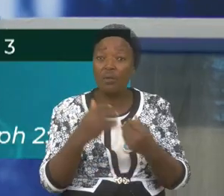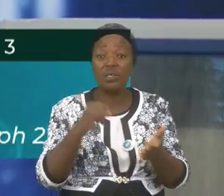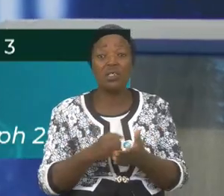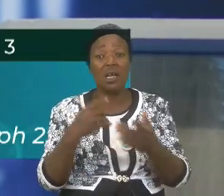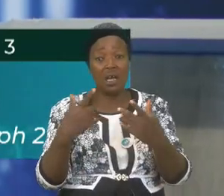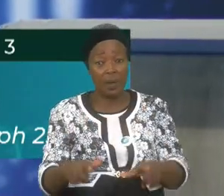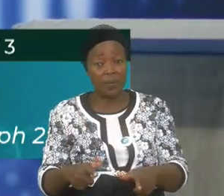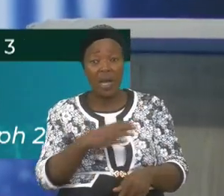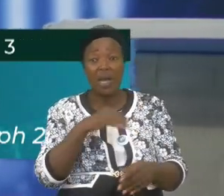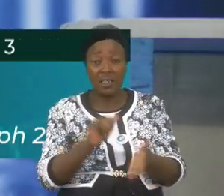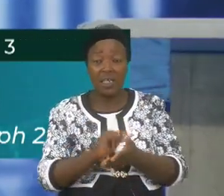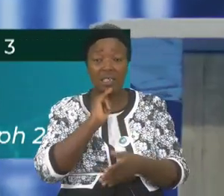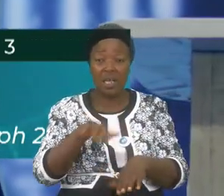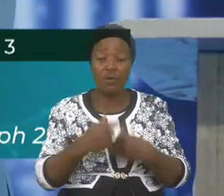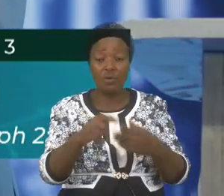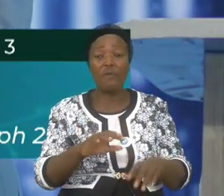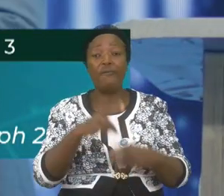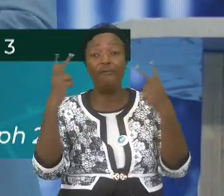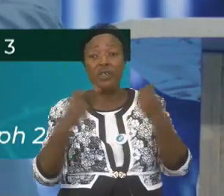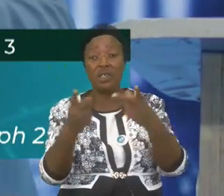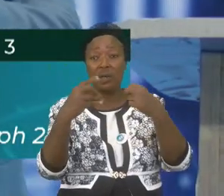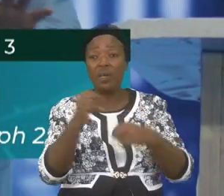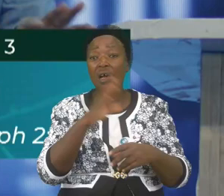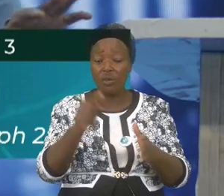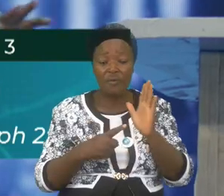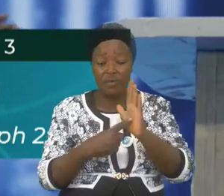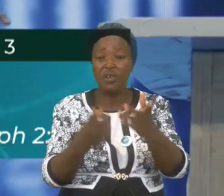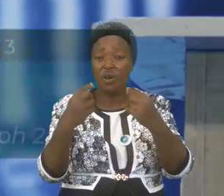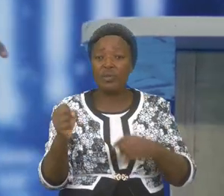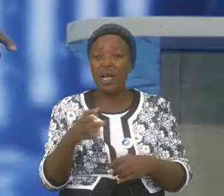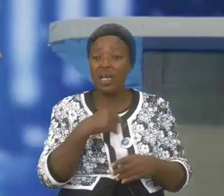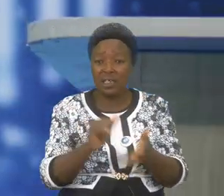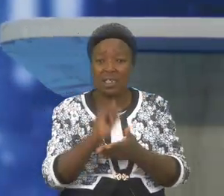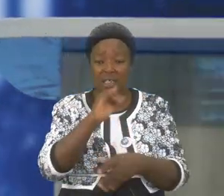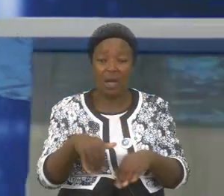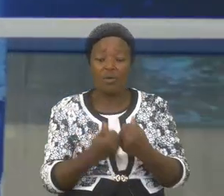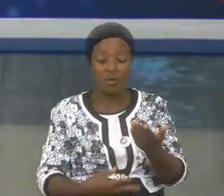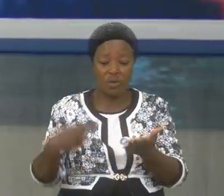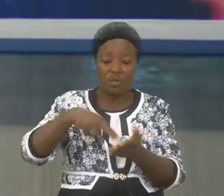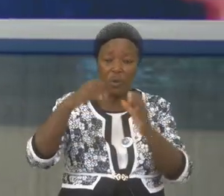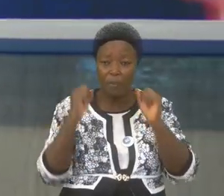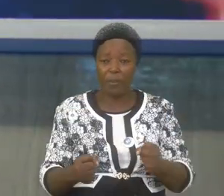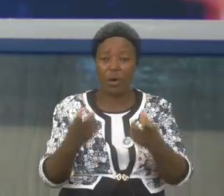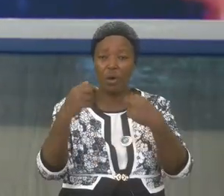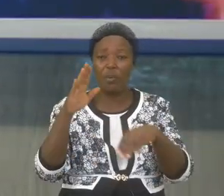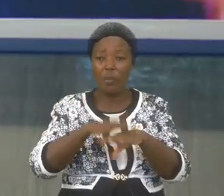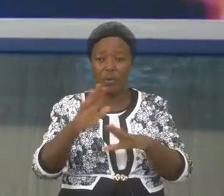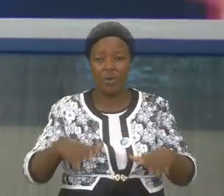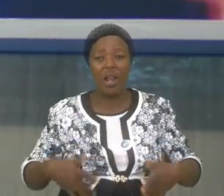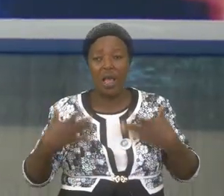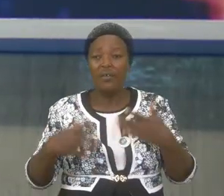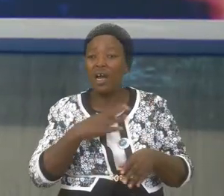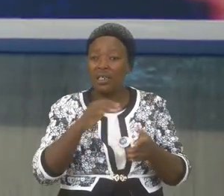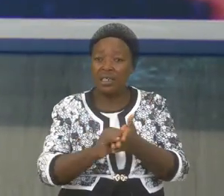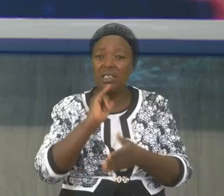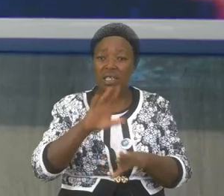comes. That's how the resurrection power comes in your life. That's how you come now above, above, above